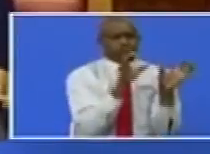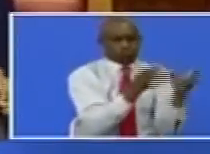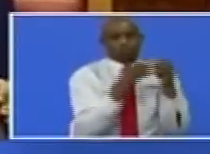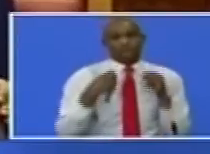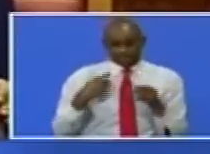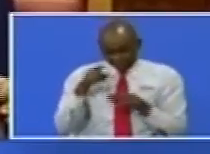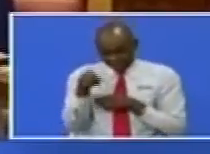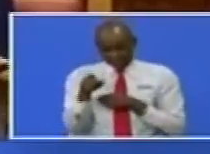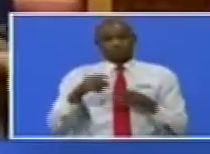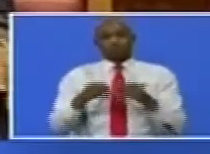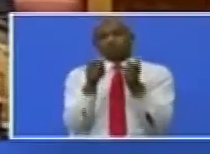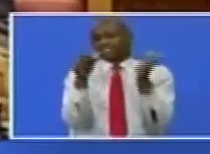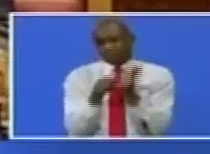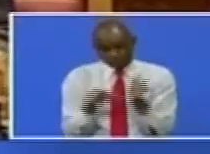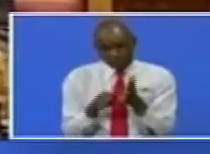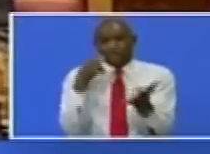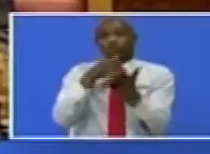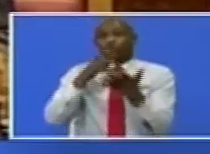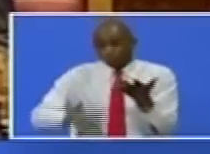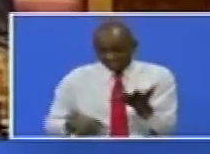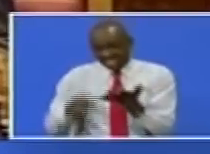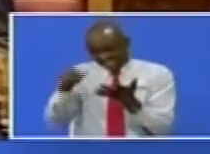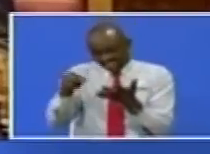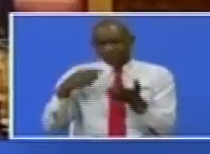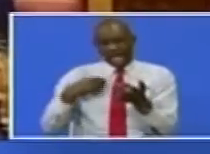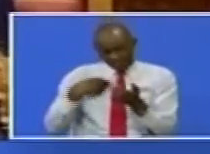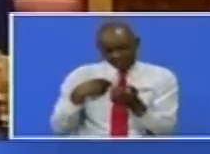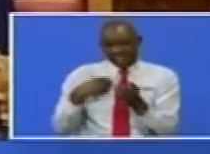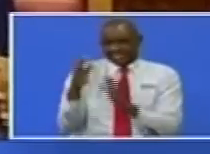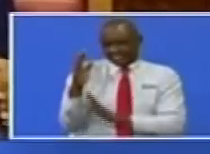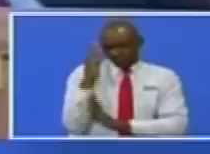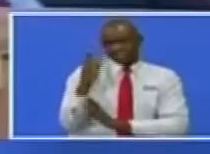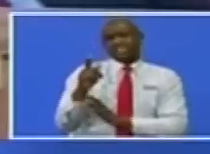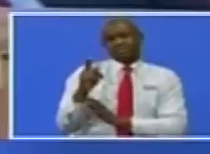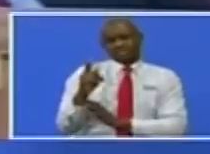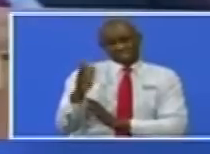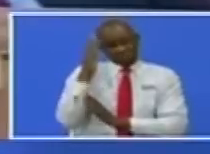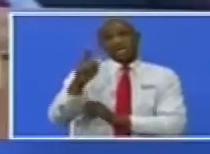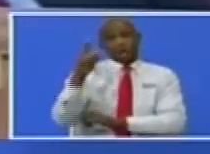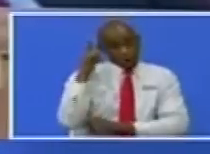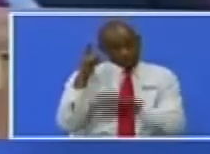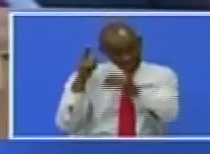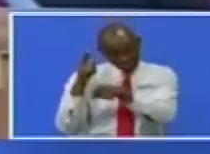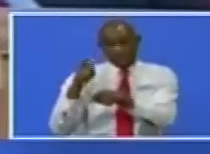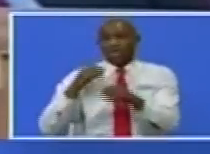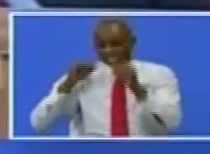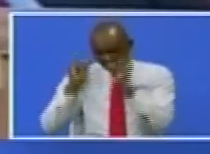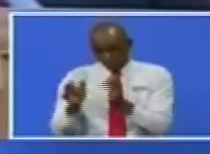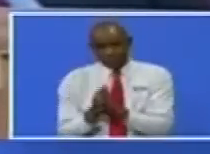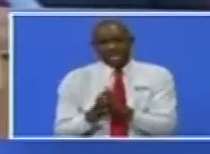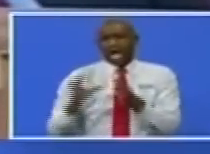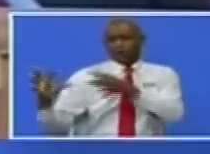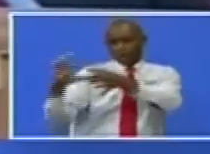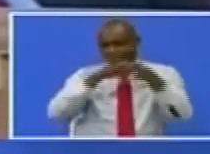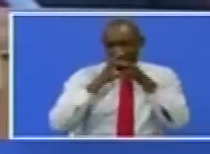interventions. These include review of security-related legislation, rollout of a collaborative